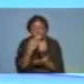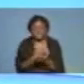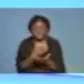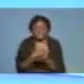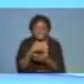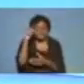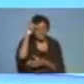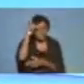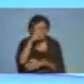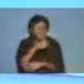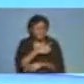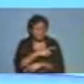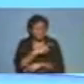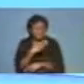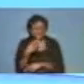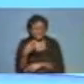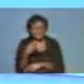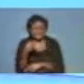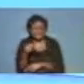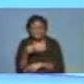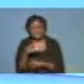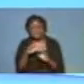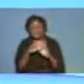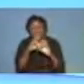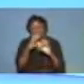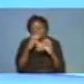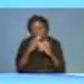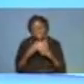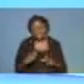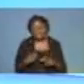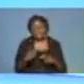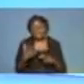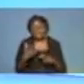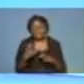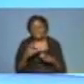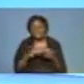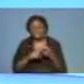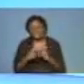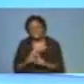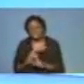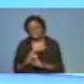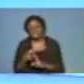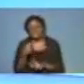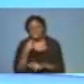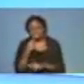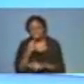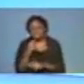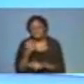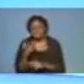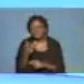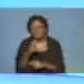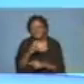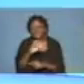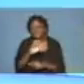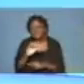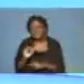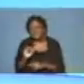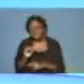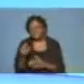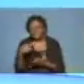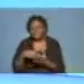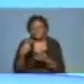several of his cabinet colleagues, have issued repeated assurances that RCI's review process was still